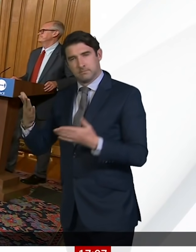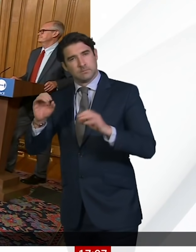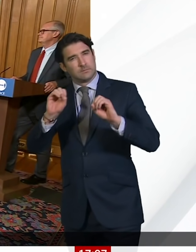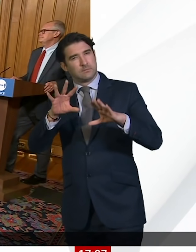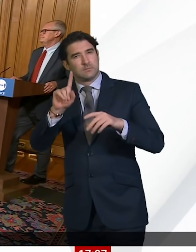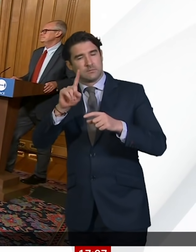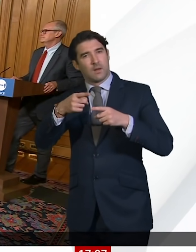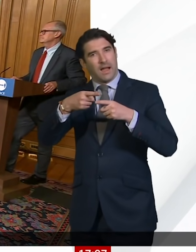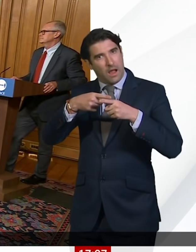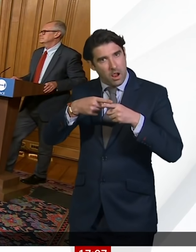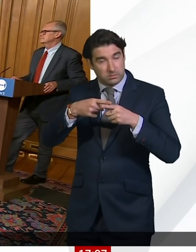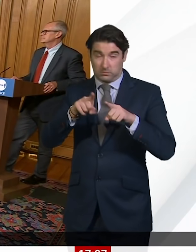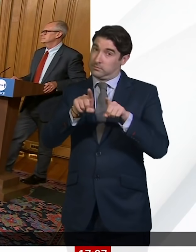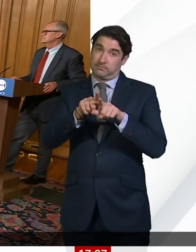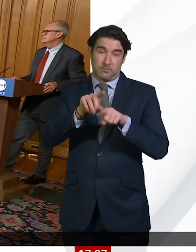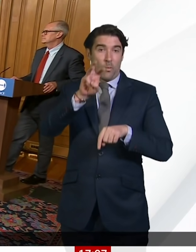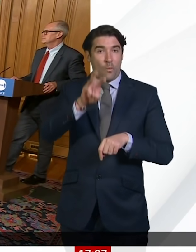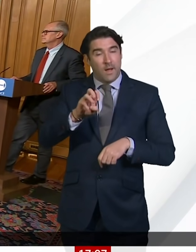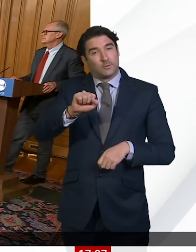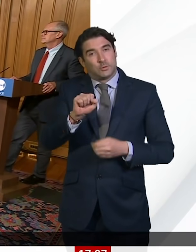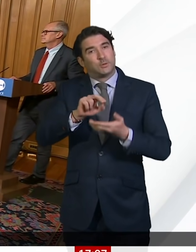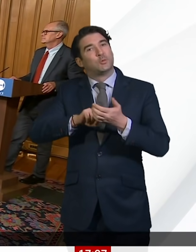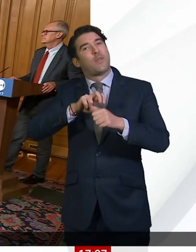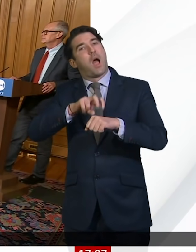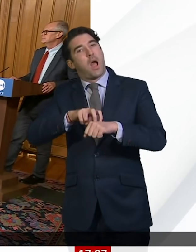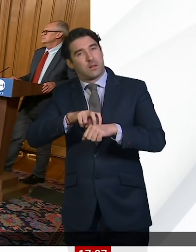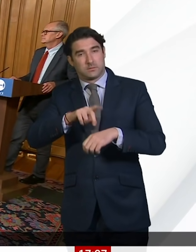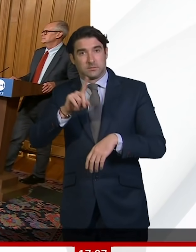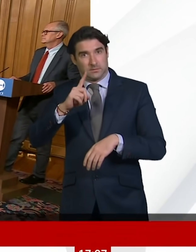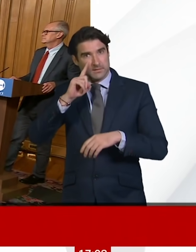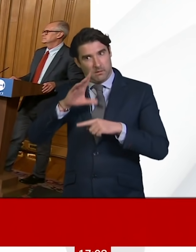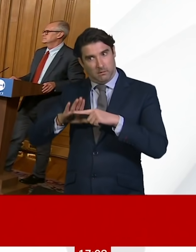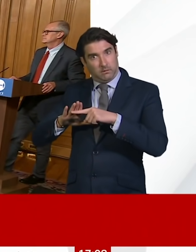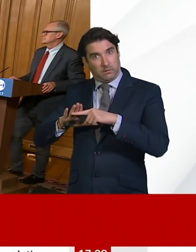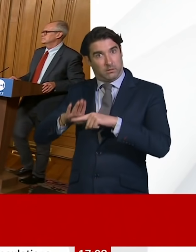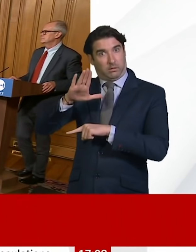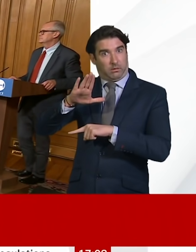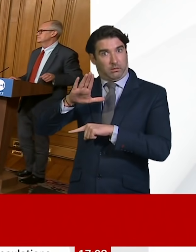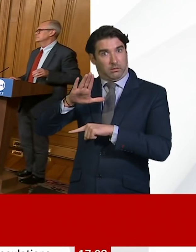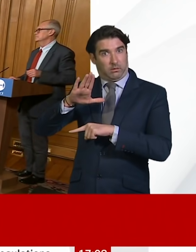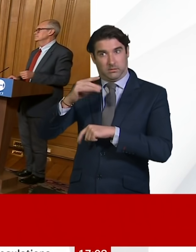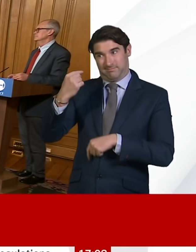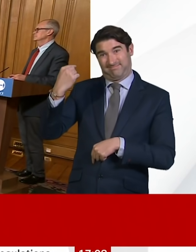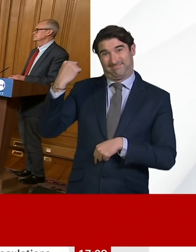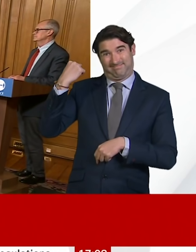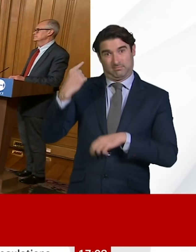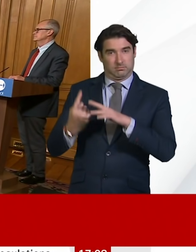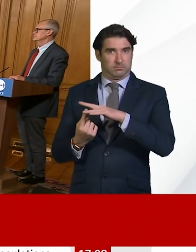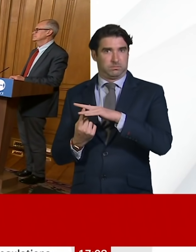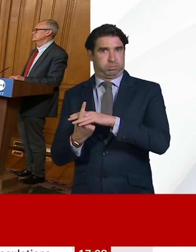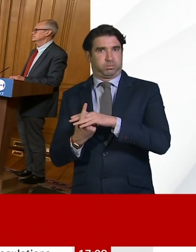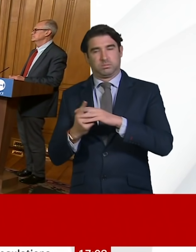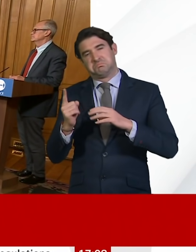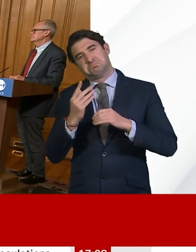the other three nations of the United Kingdom, what you see is a wave that happened over the period from late